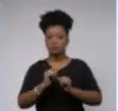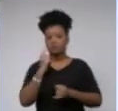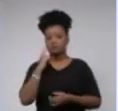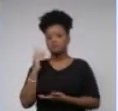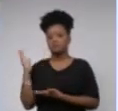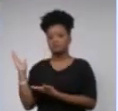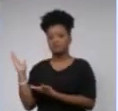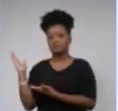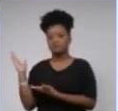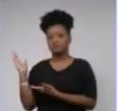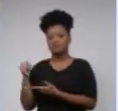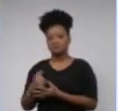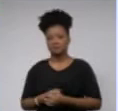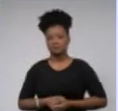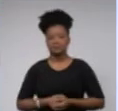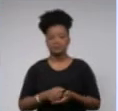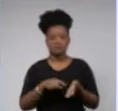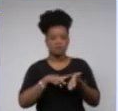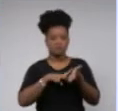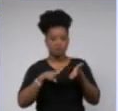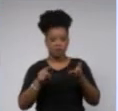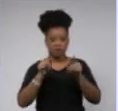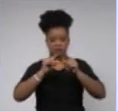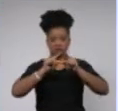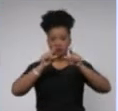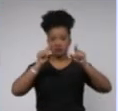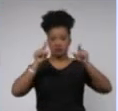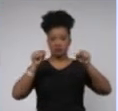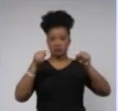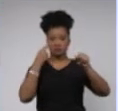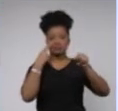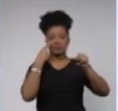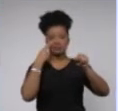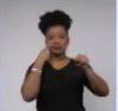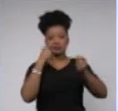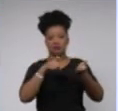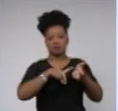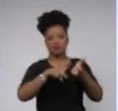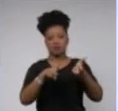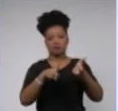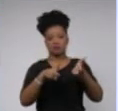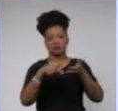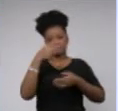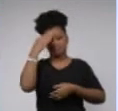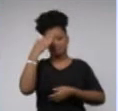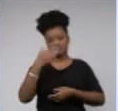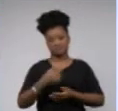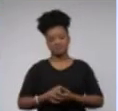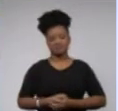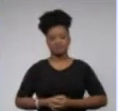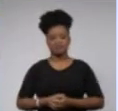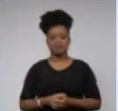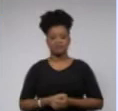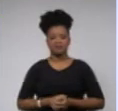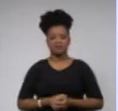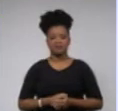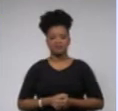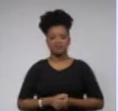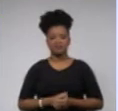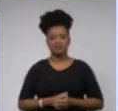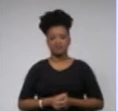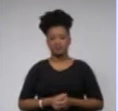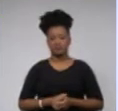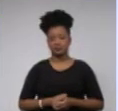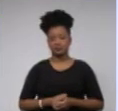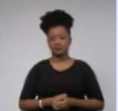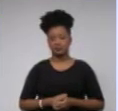incidence rate per province over the last 15 days. In dark red, we have indicated the provinces of